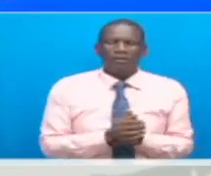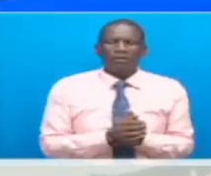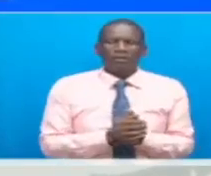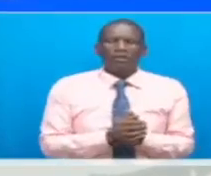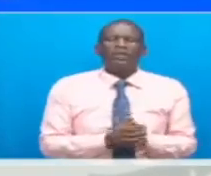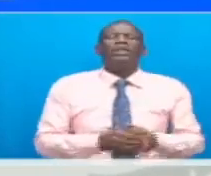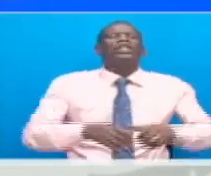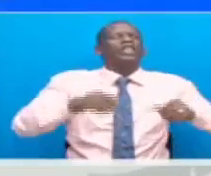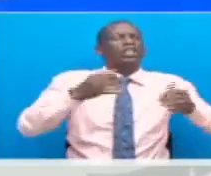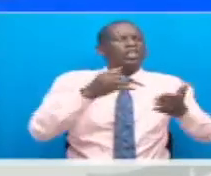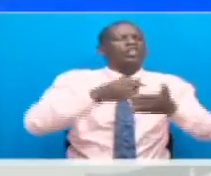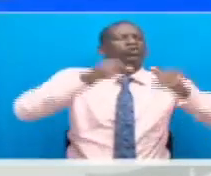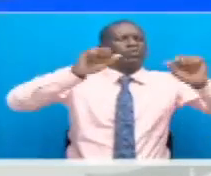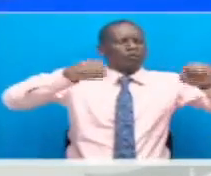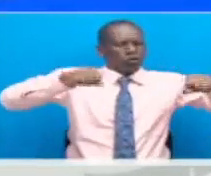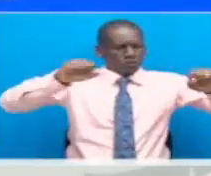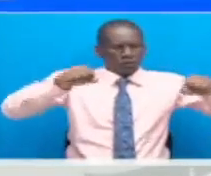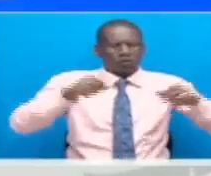inawezekana.